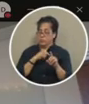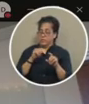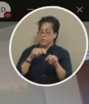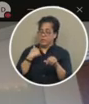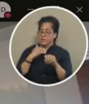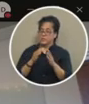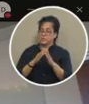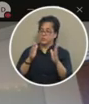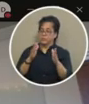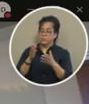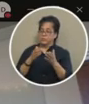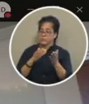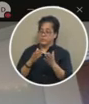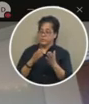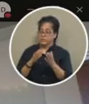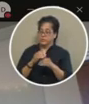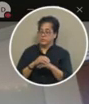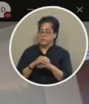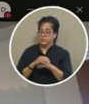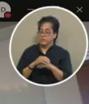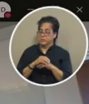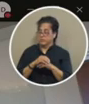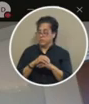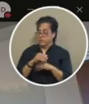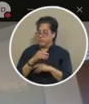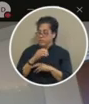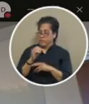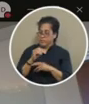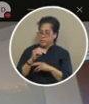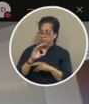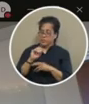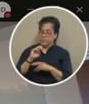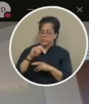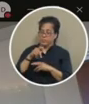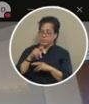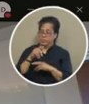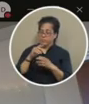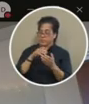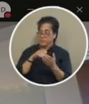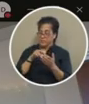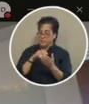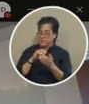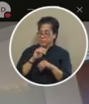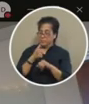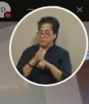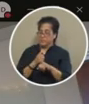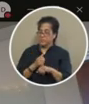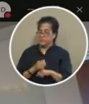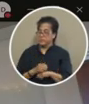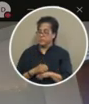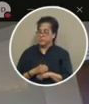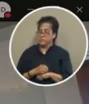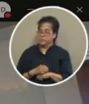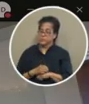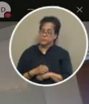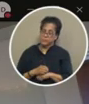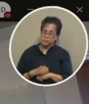general services pay plans in order to suspend or delay the compensation study implementation. Okay, thank